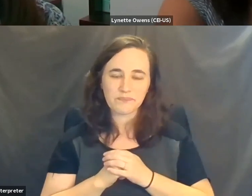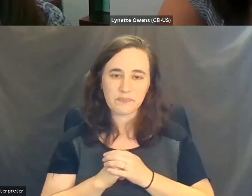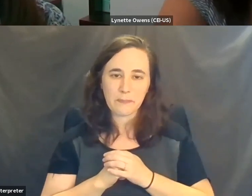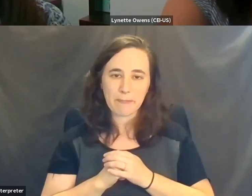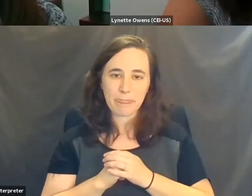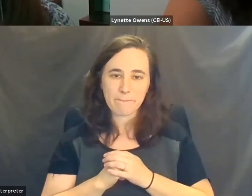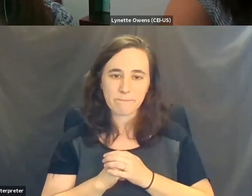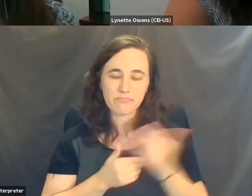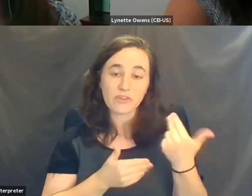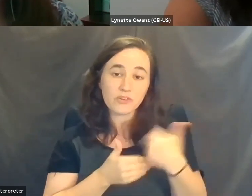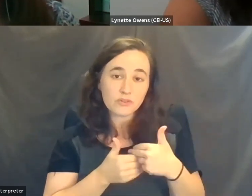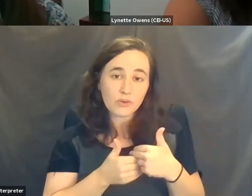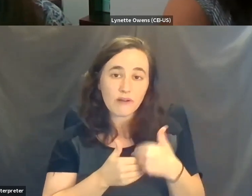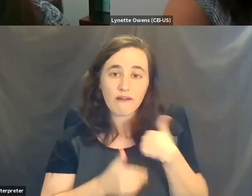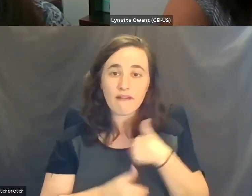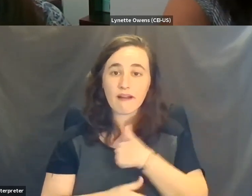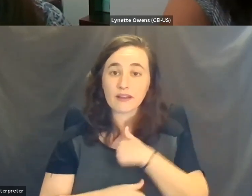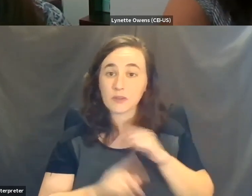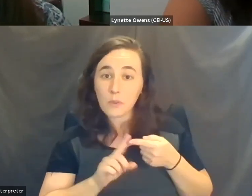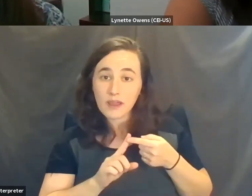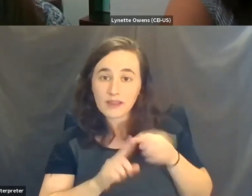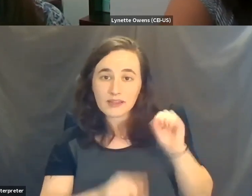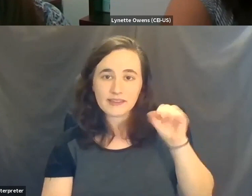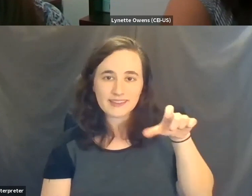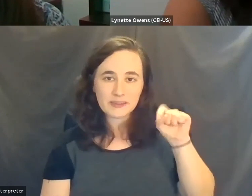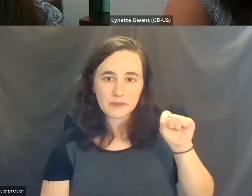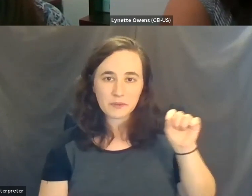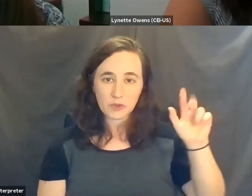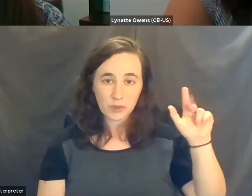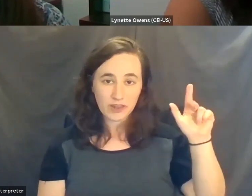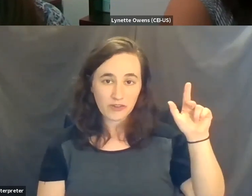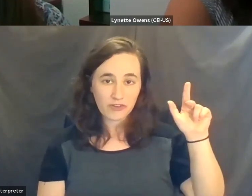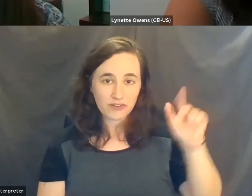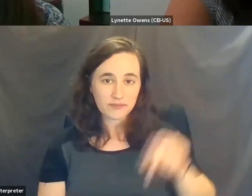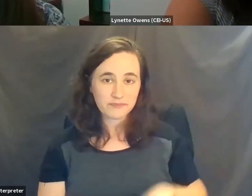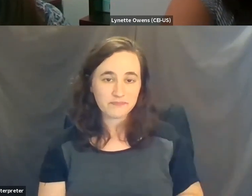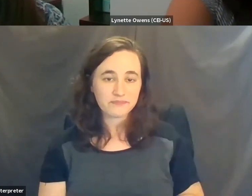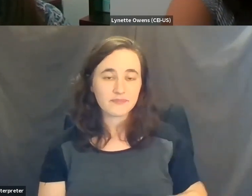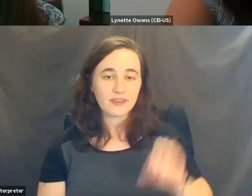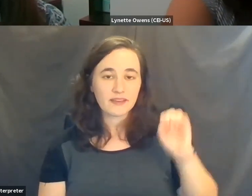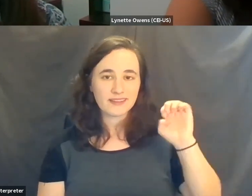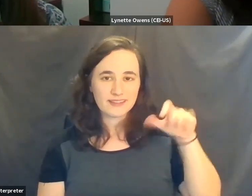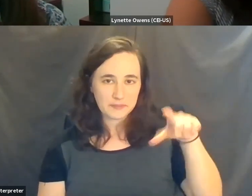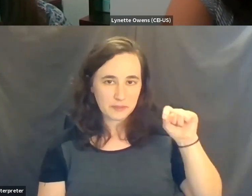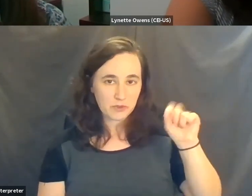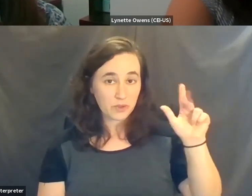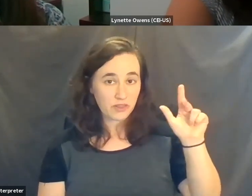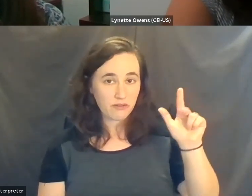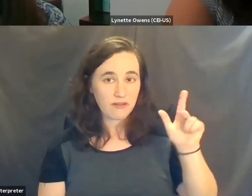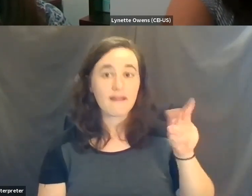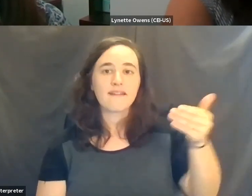join us on September 23rd. September 23rd will be our next session